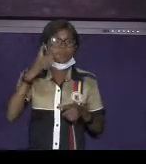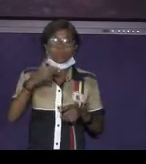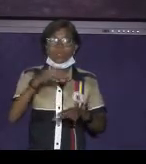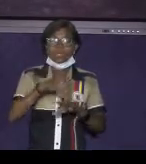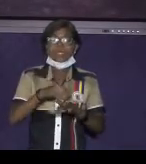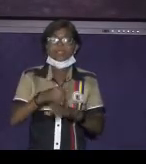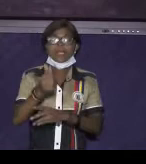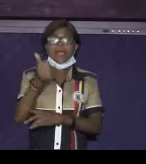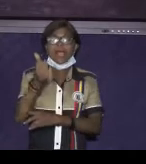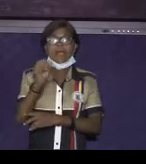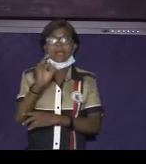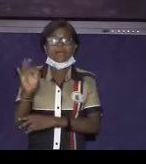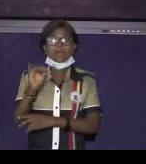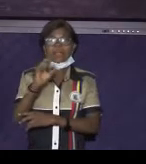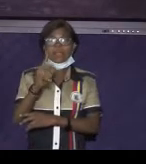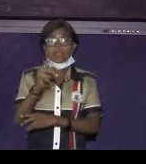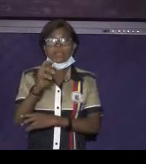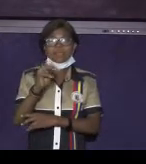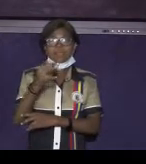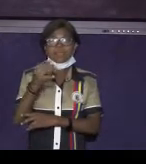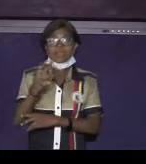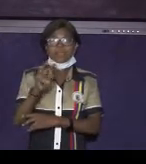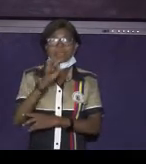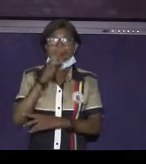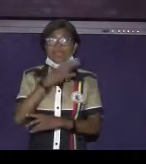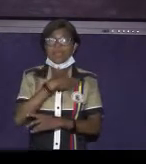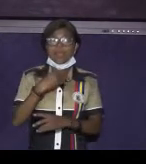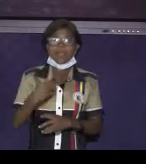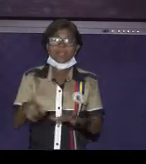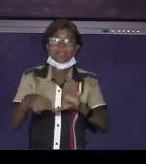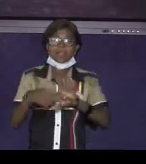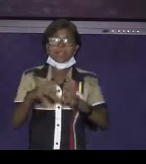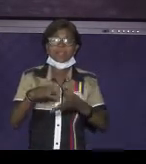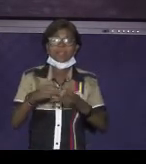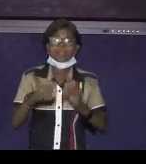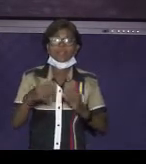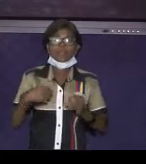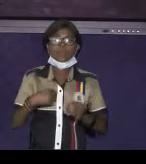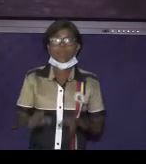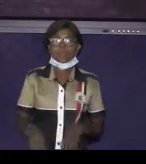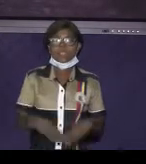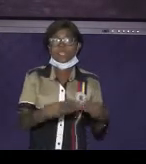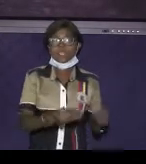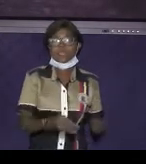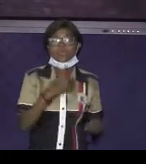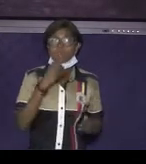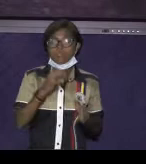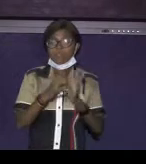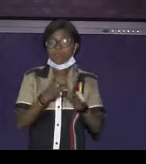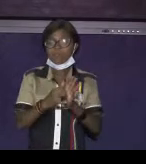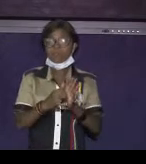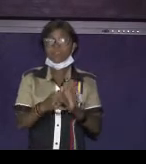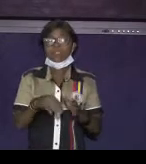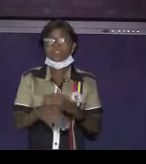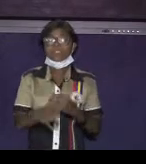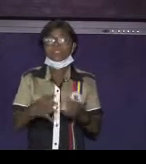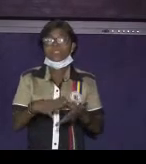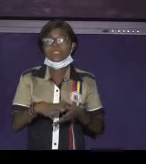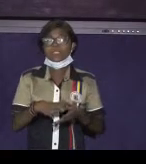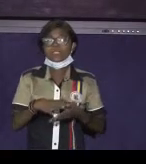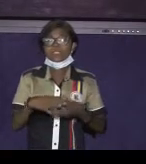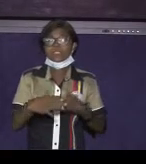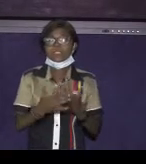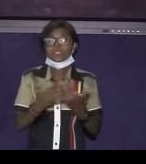and negative sentences. And we gave example in the simple present tense and the simple past